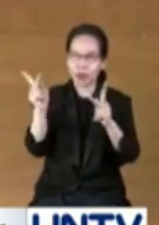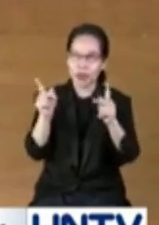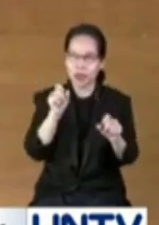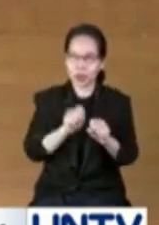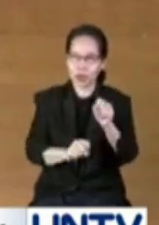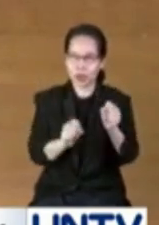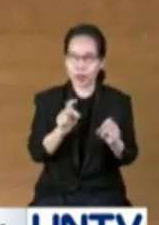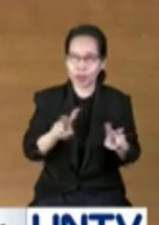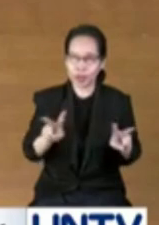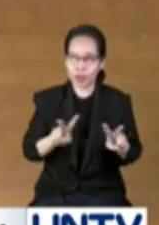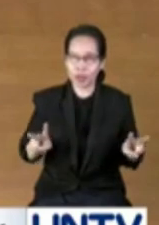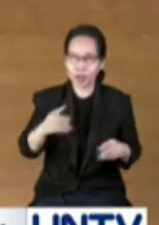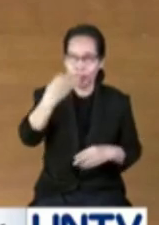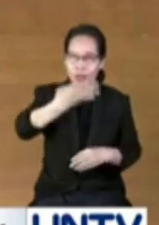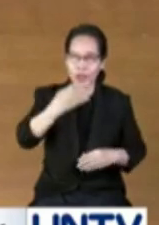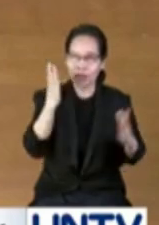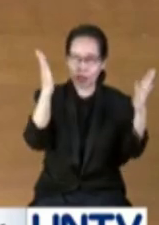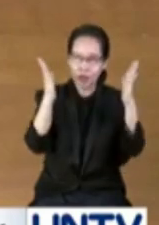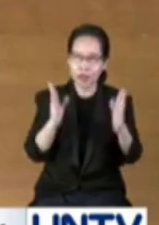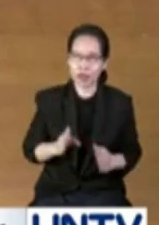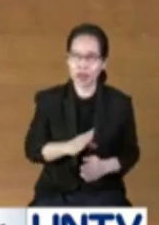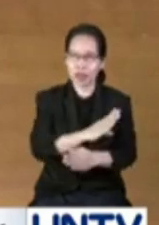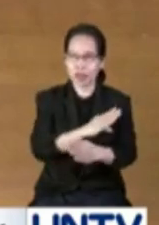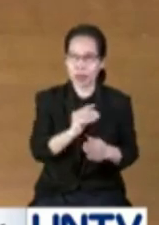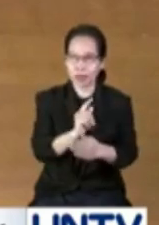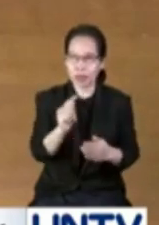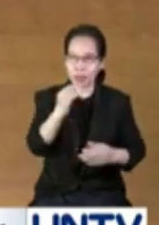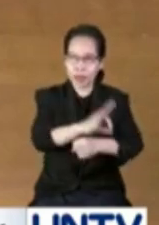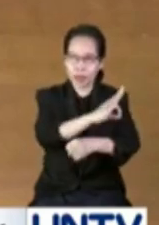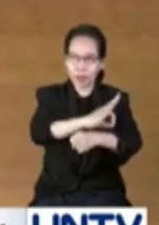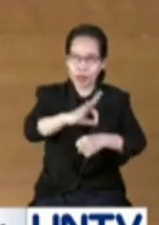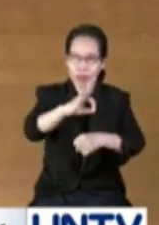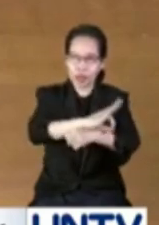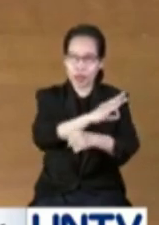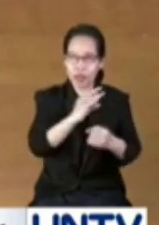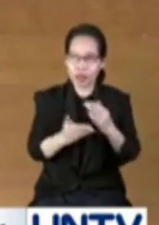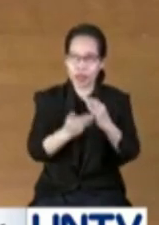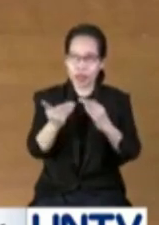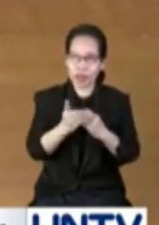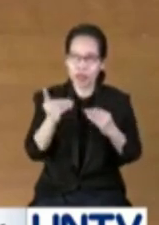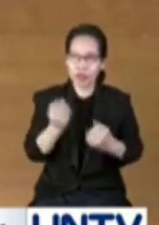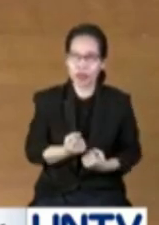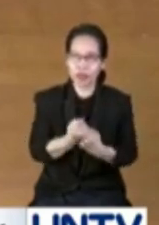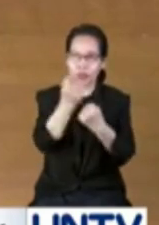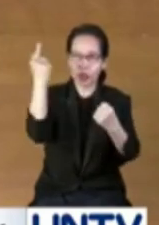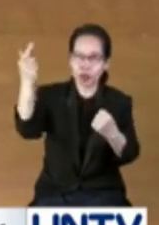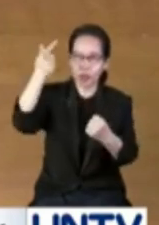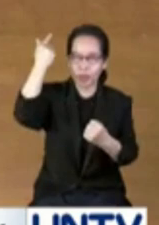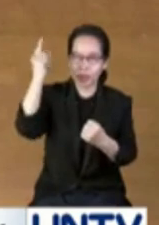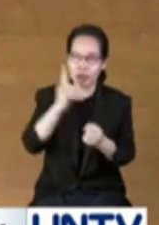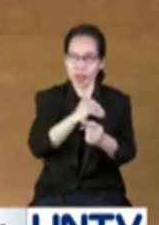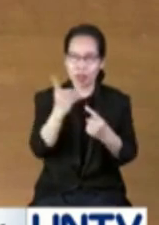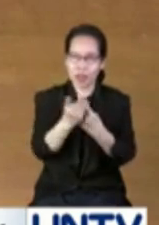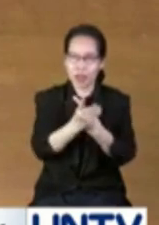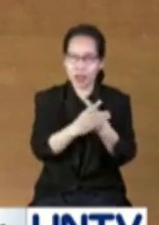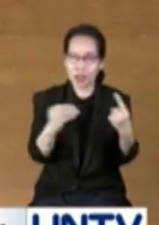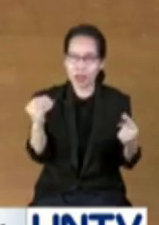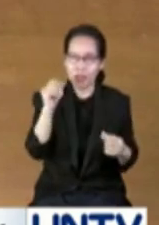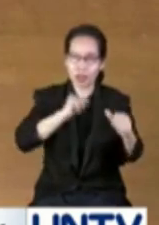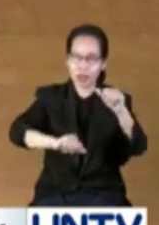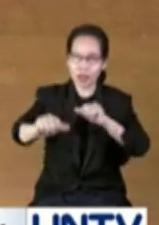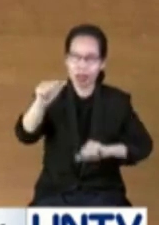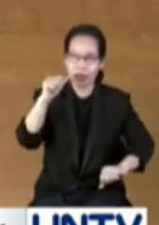frontline services and its back-end functions. Digitalization will support the government's data-driven and science-based planning